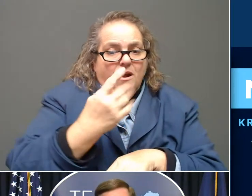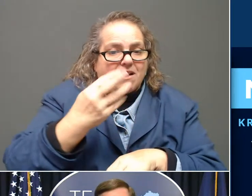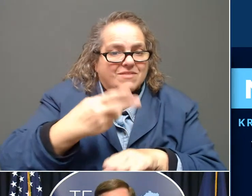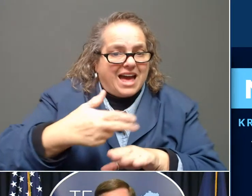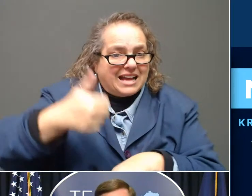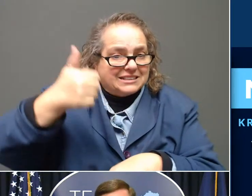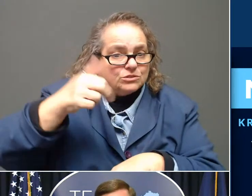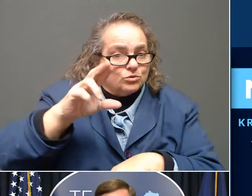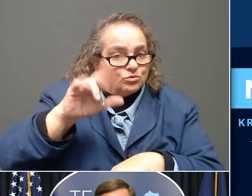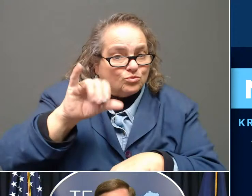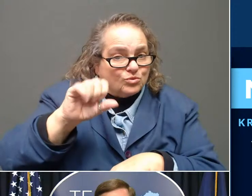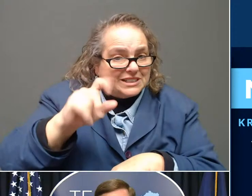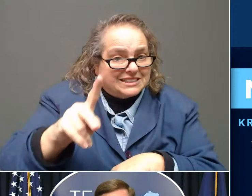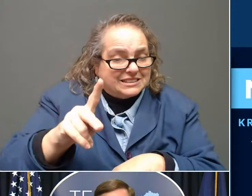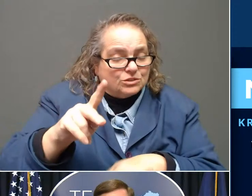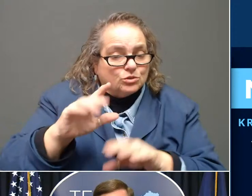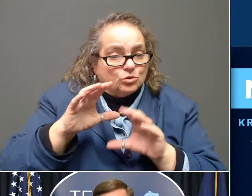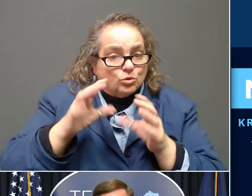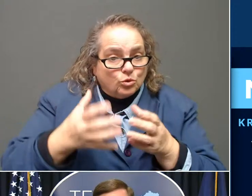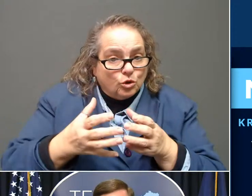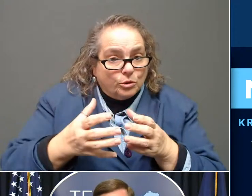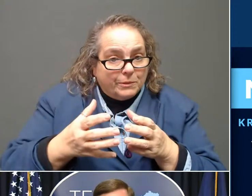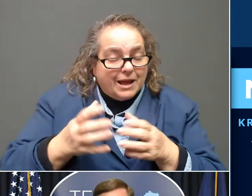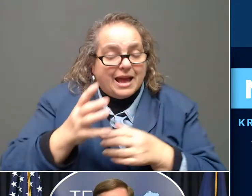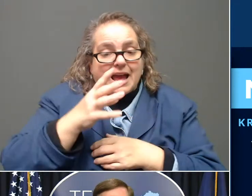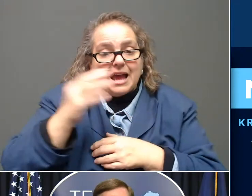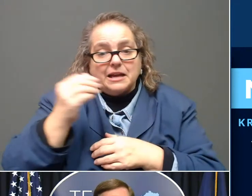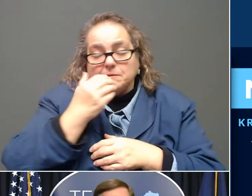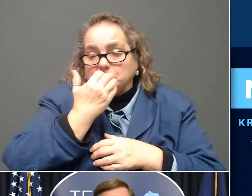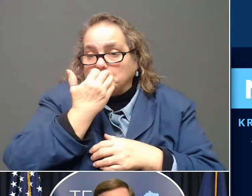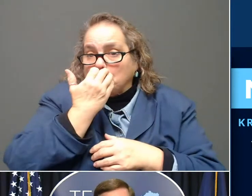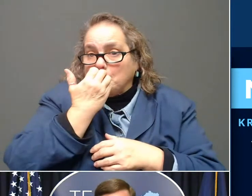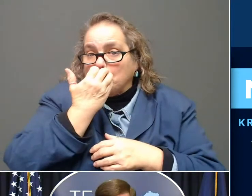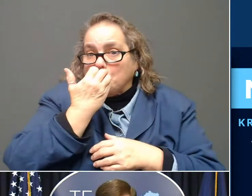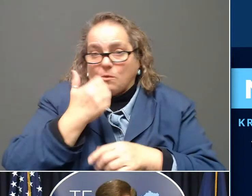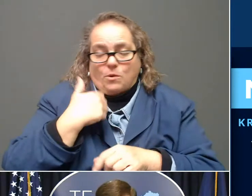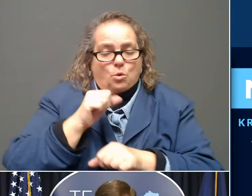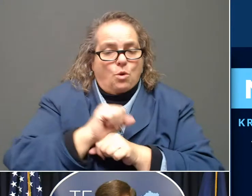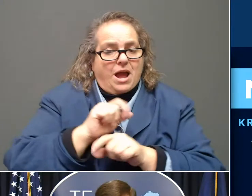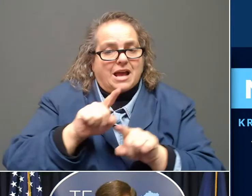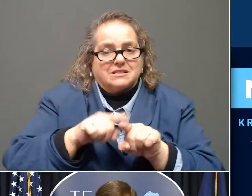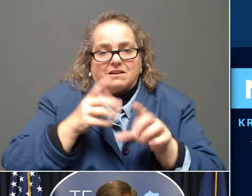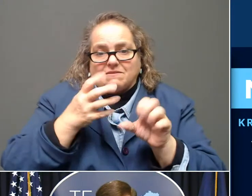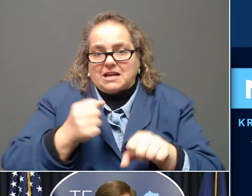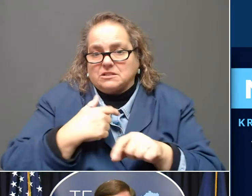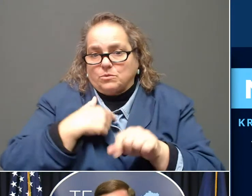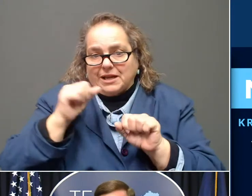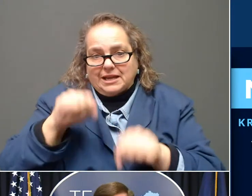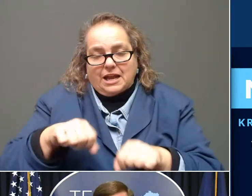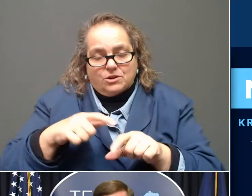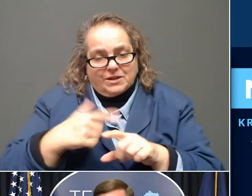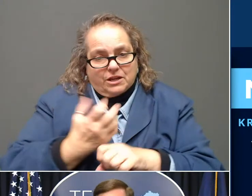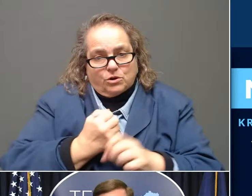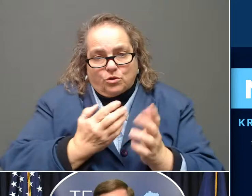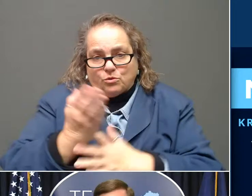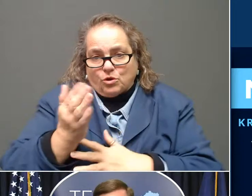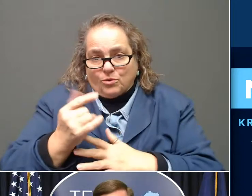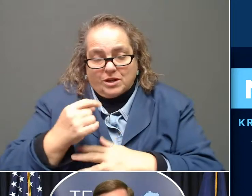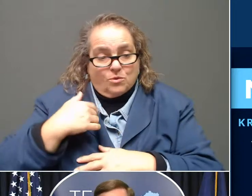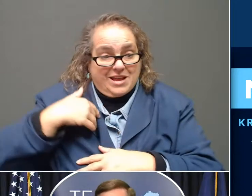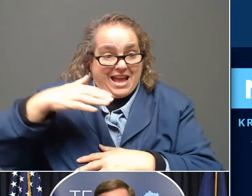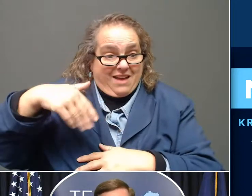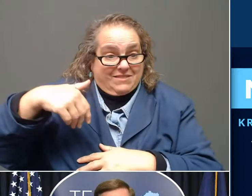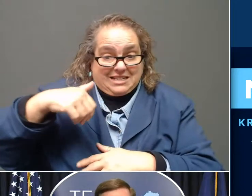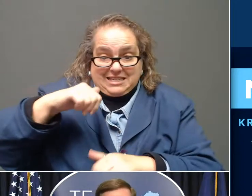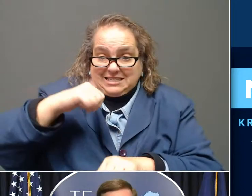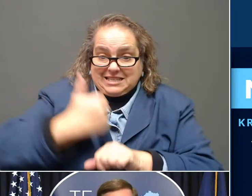supplies increase, we'll be able to do more on those days. And we hope at some point to expand. I want our child care workers out